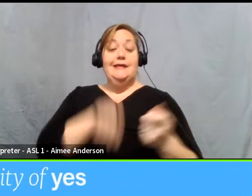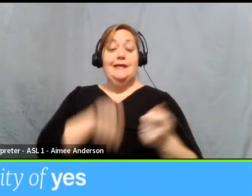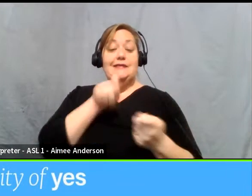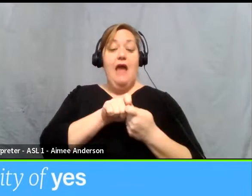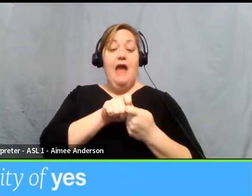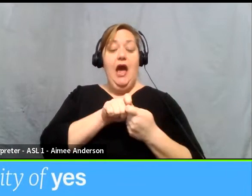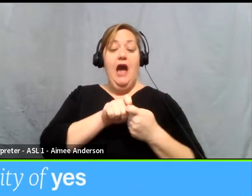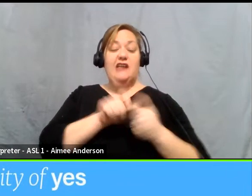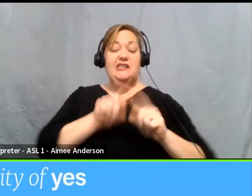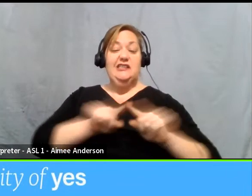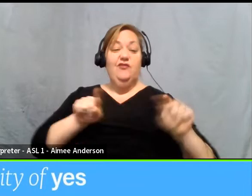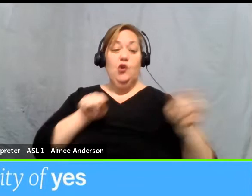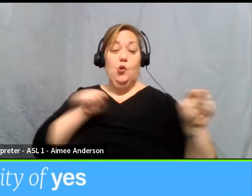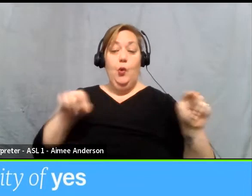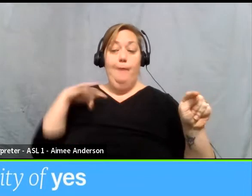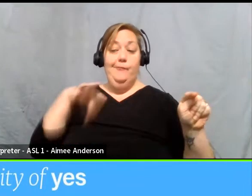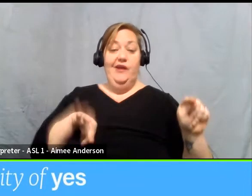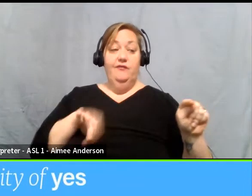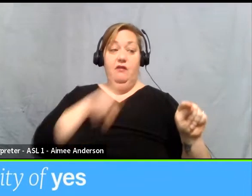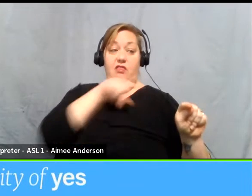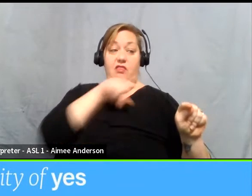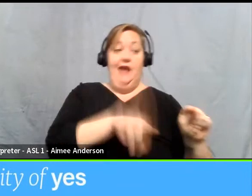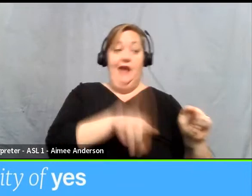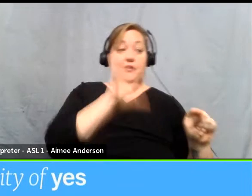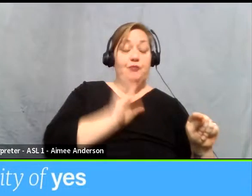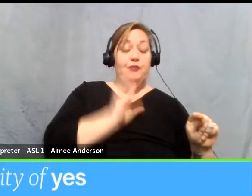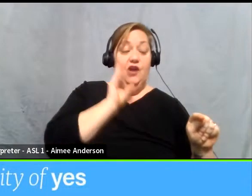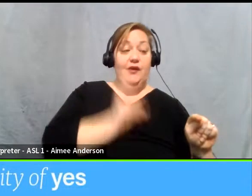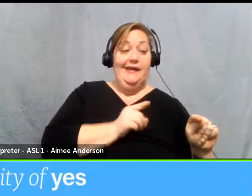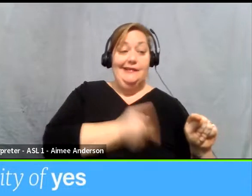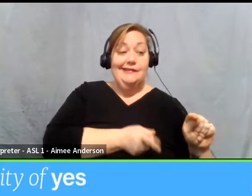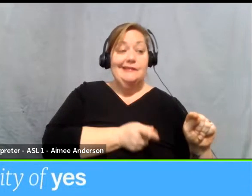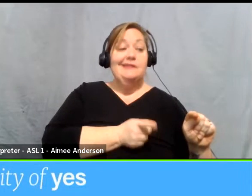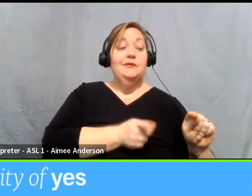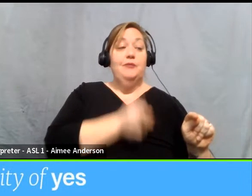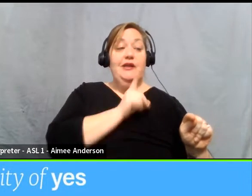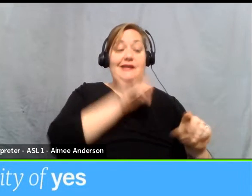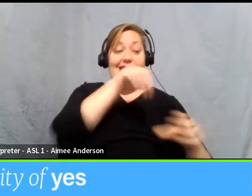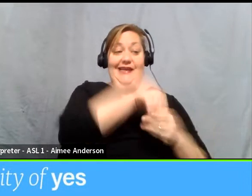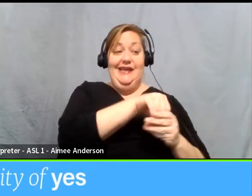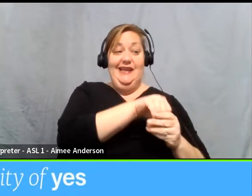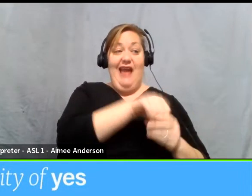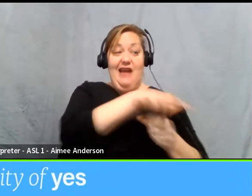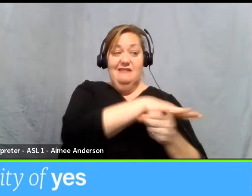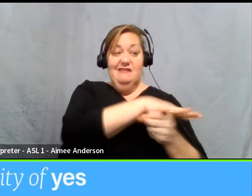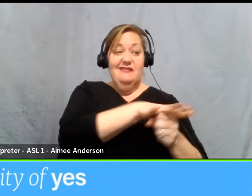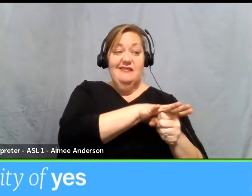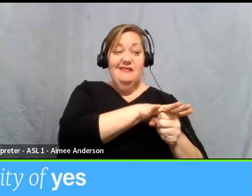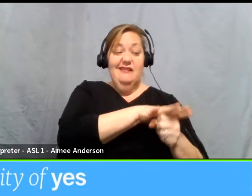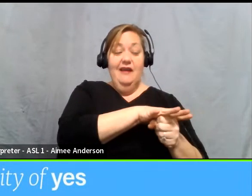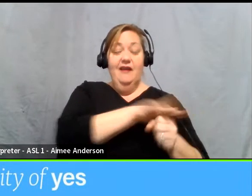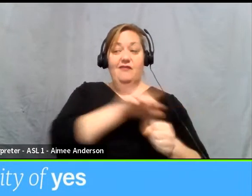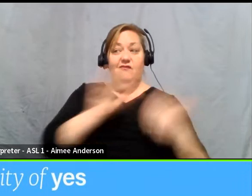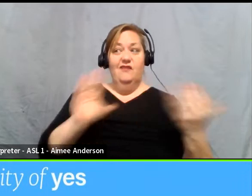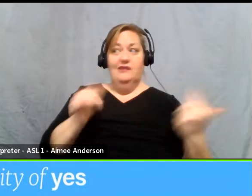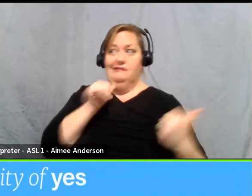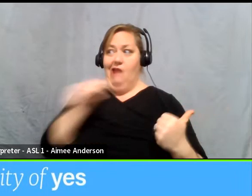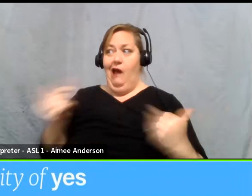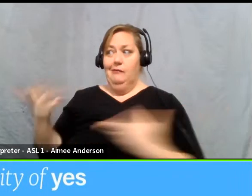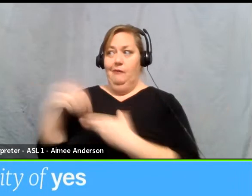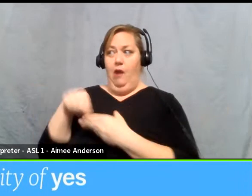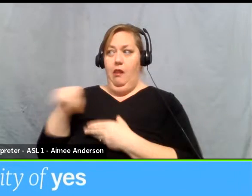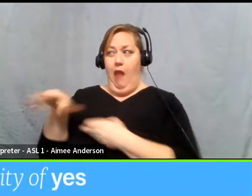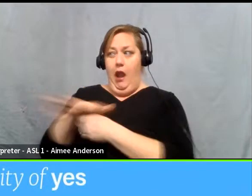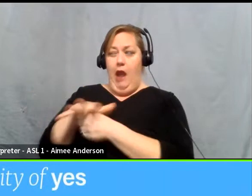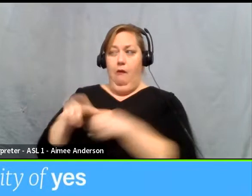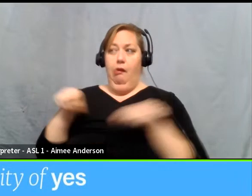differential, the benefit someone might experience by being in the transit-oriented development area versus not. So just to